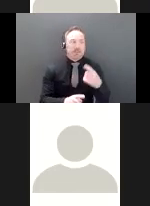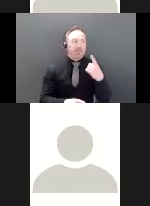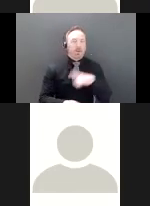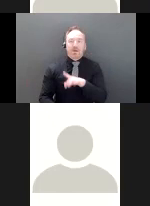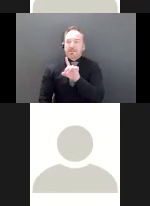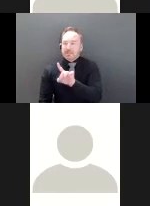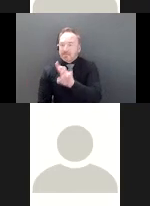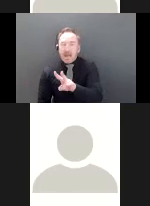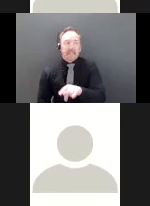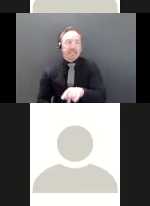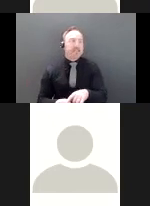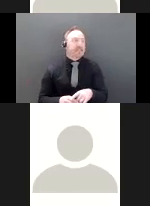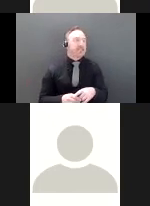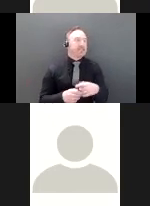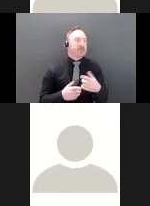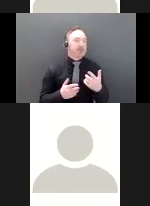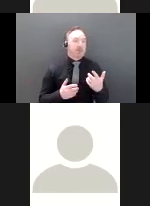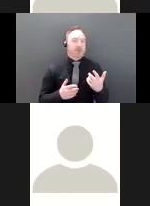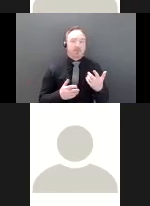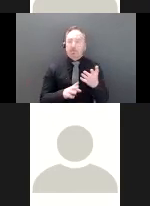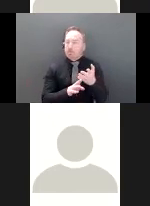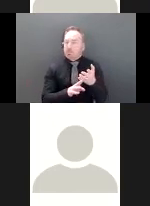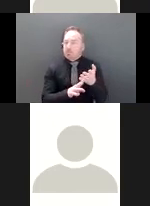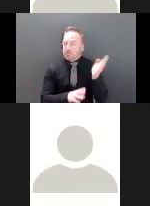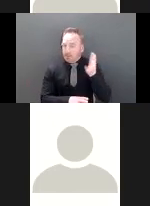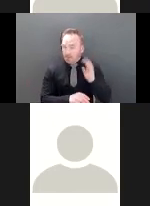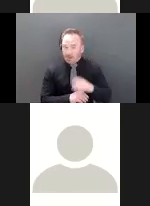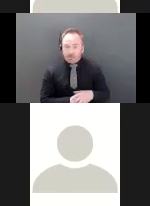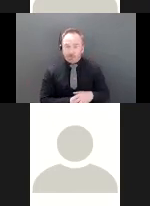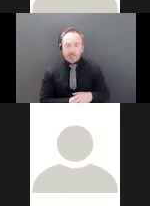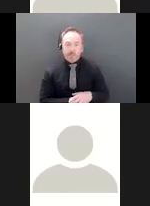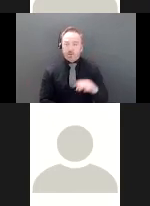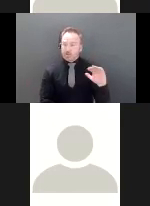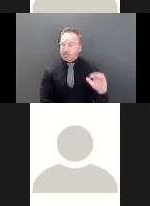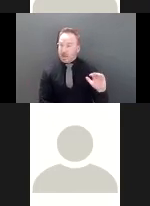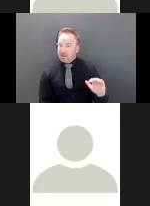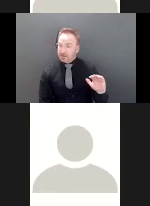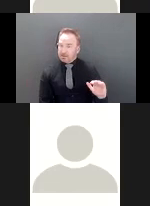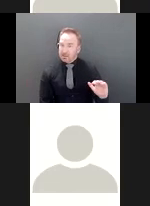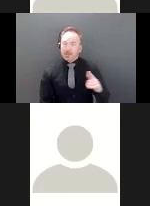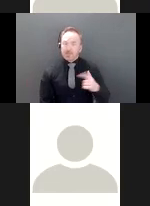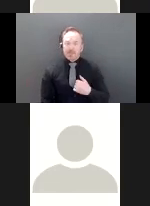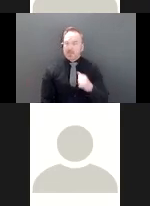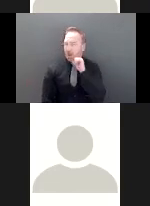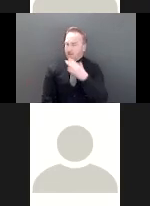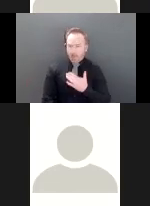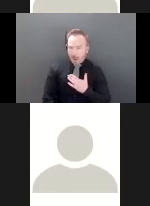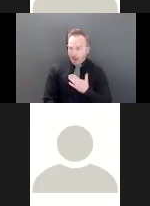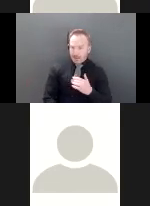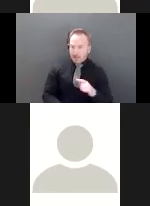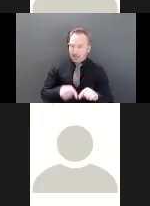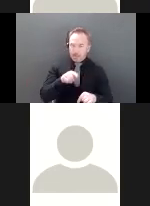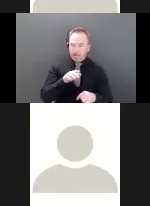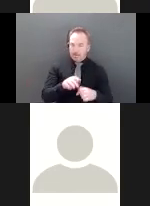violence in the past, that there's a child that is not his, forced sex,